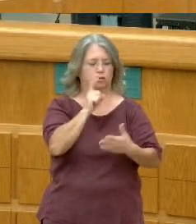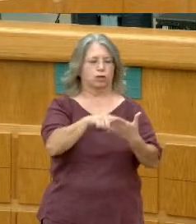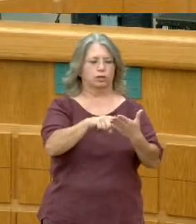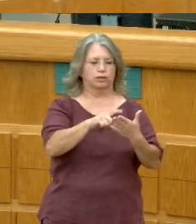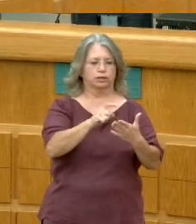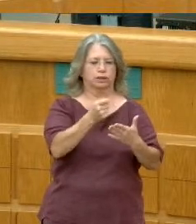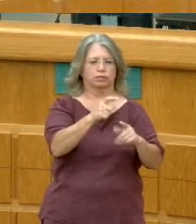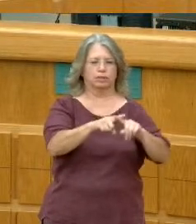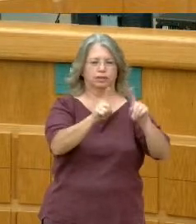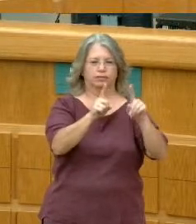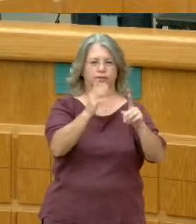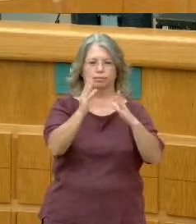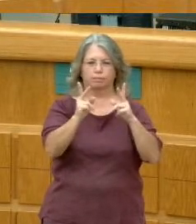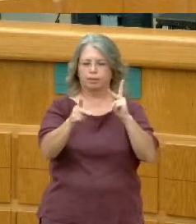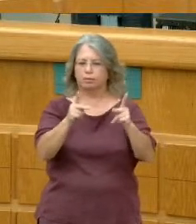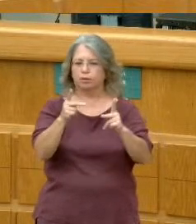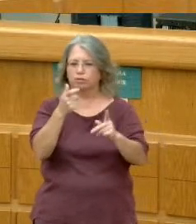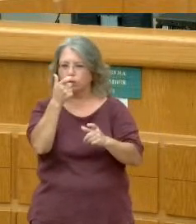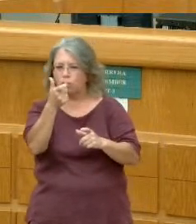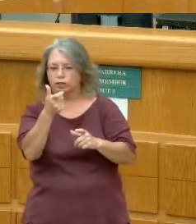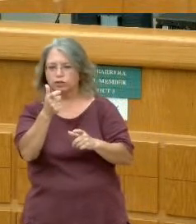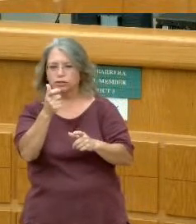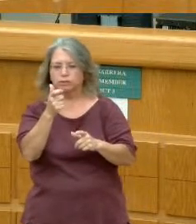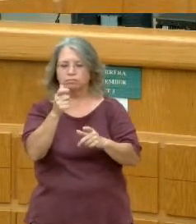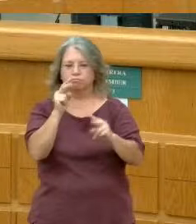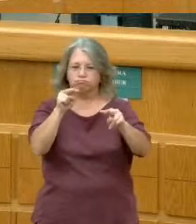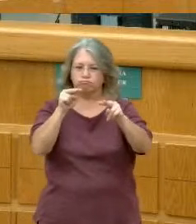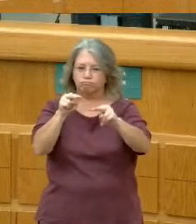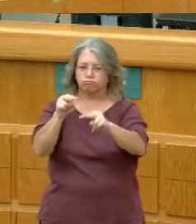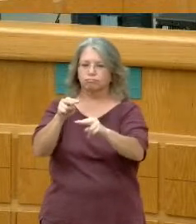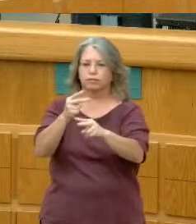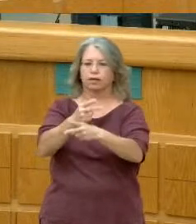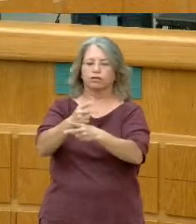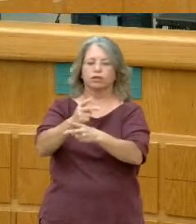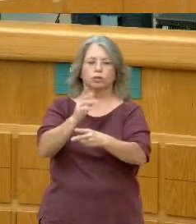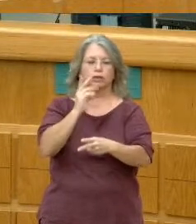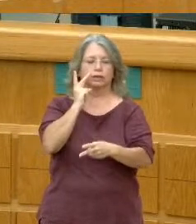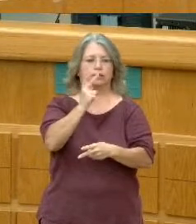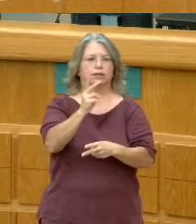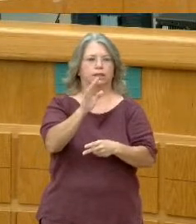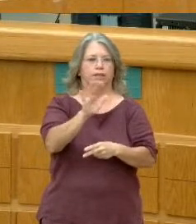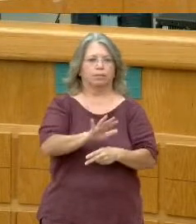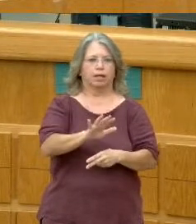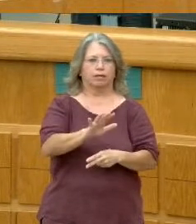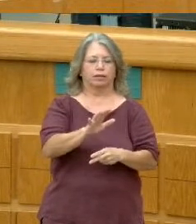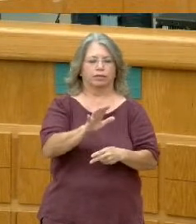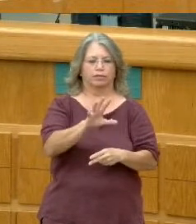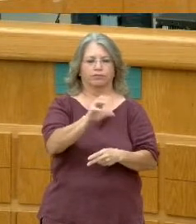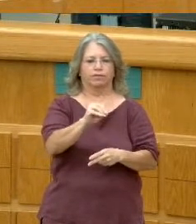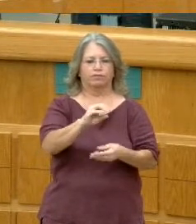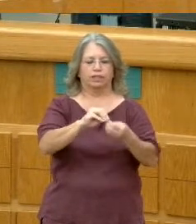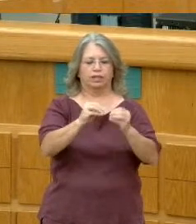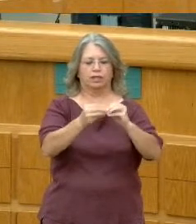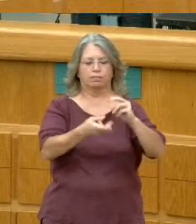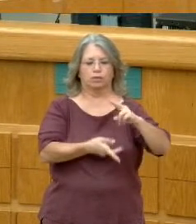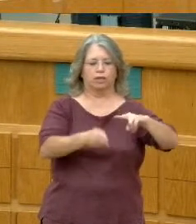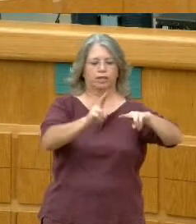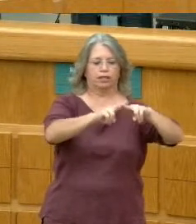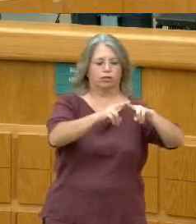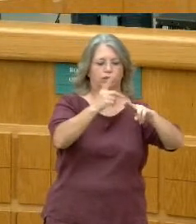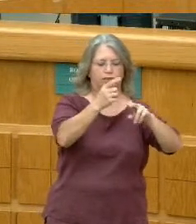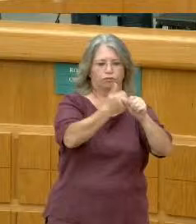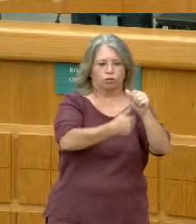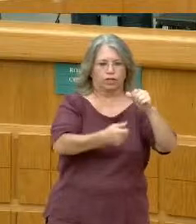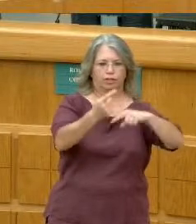people that have been watching and maybe tracking this pretty closely, you're going to see about a 50 number increase in every day for the